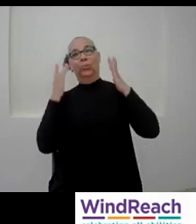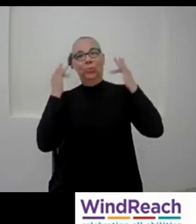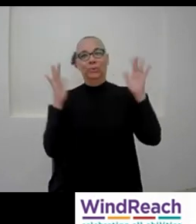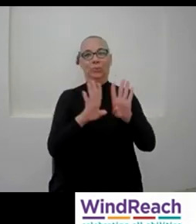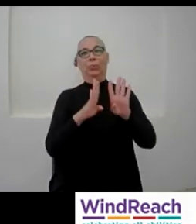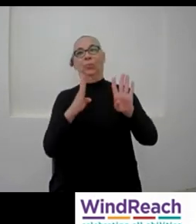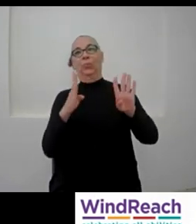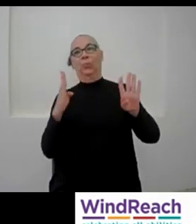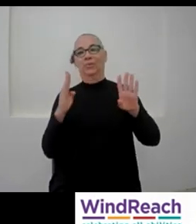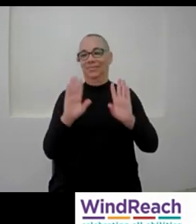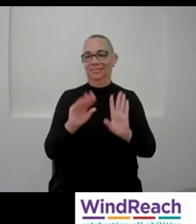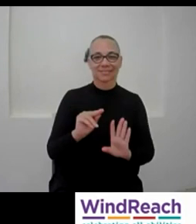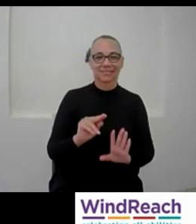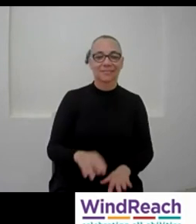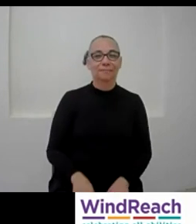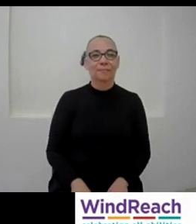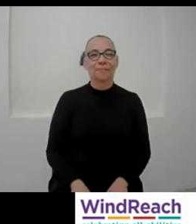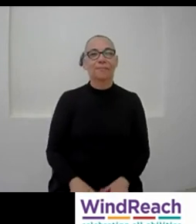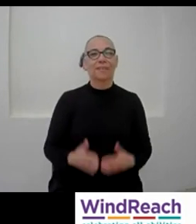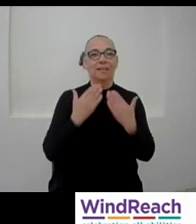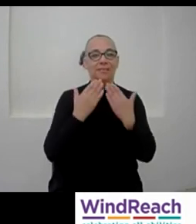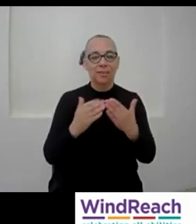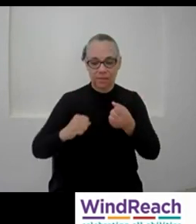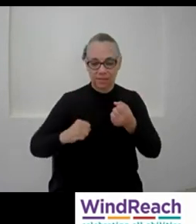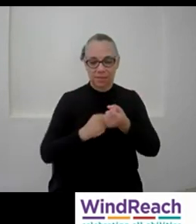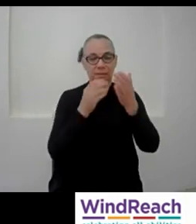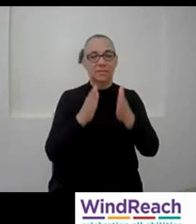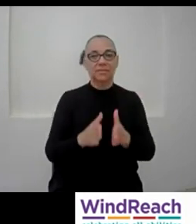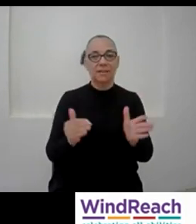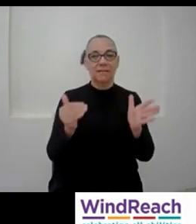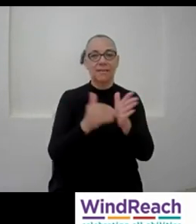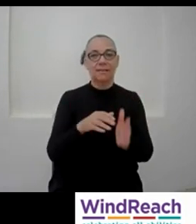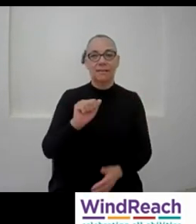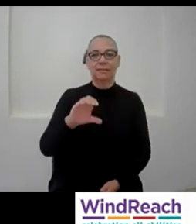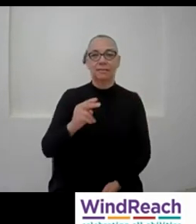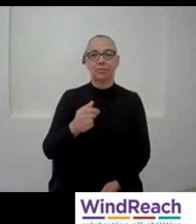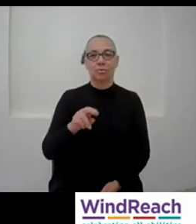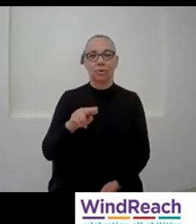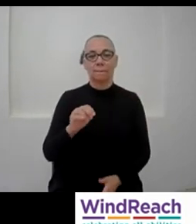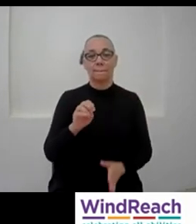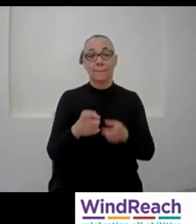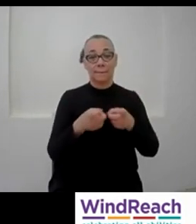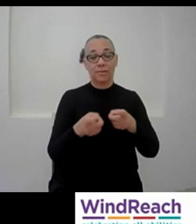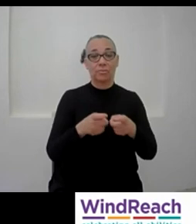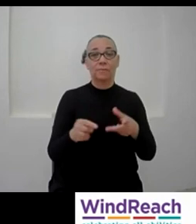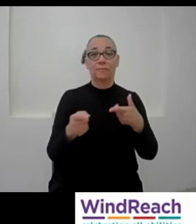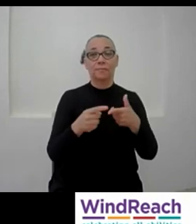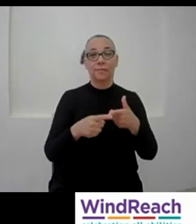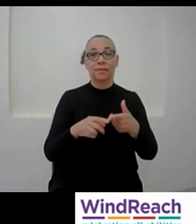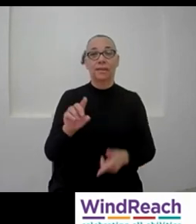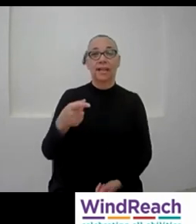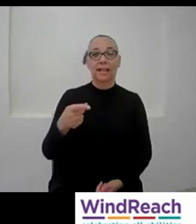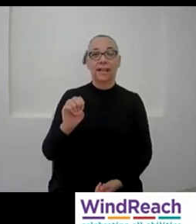So I'd just like to say thank you to our sponsors again for Anchor Management, Ascot, and Everest Re,